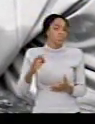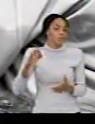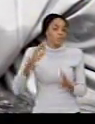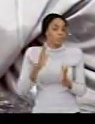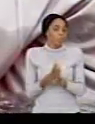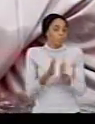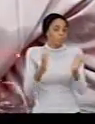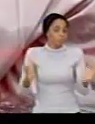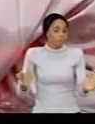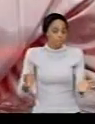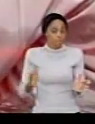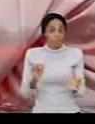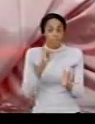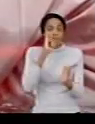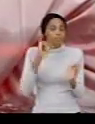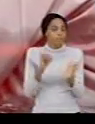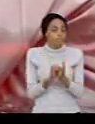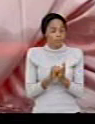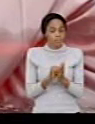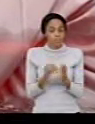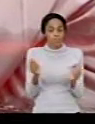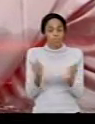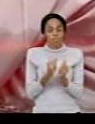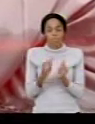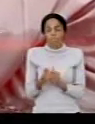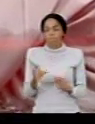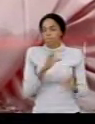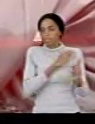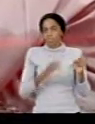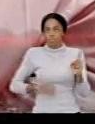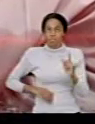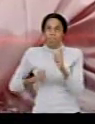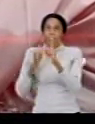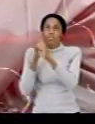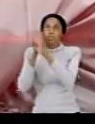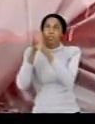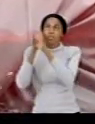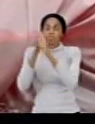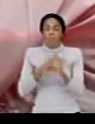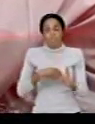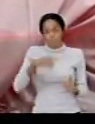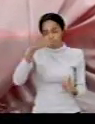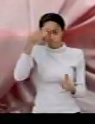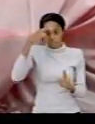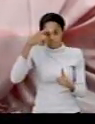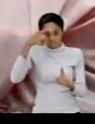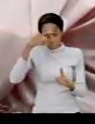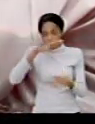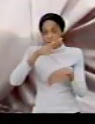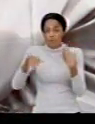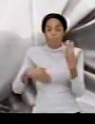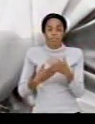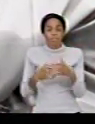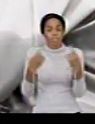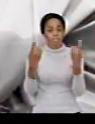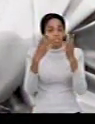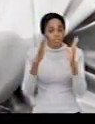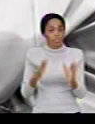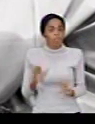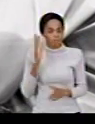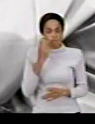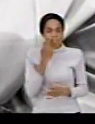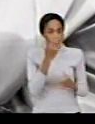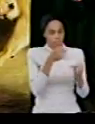Christ. It's a public identification with Christ himself. And of course, the unbelieving people are going to see that. And